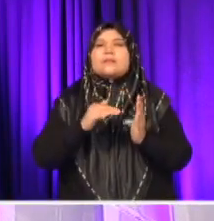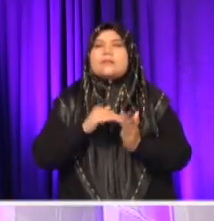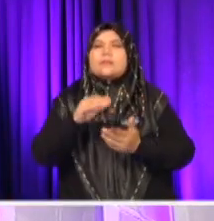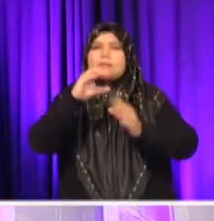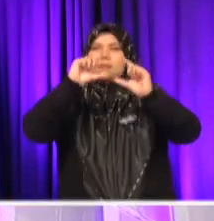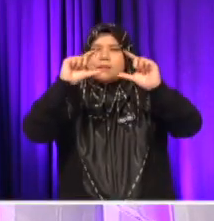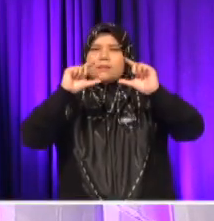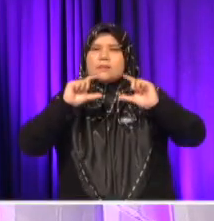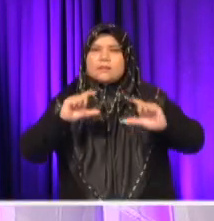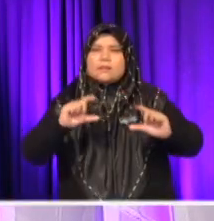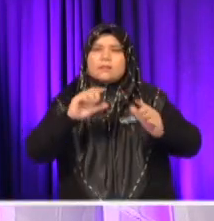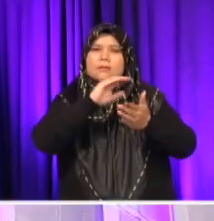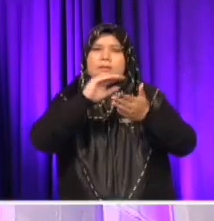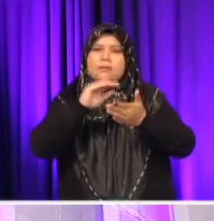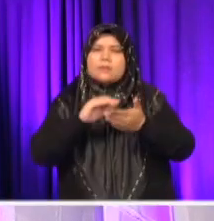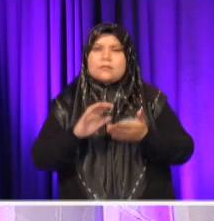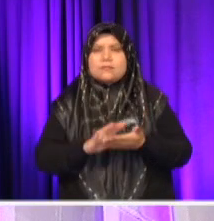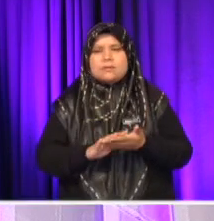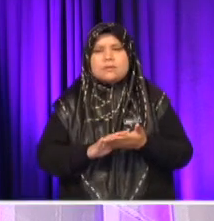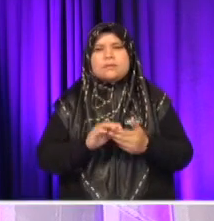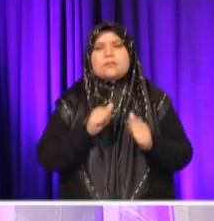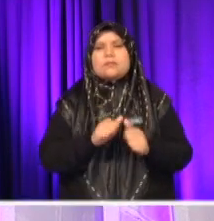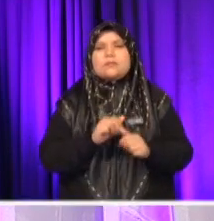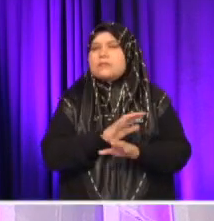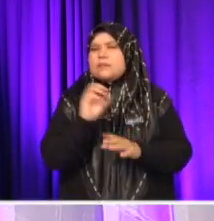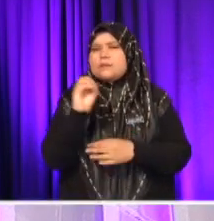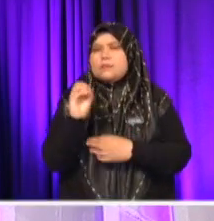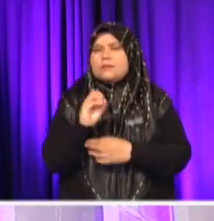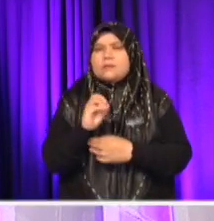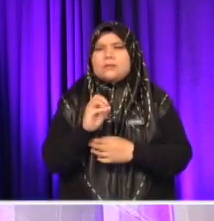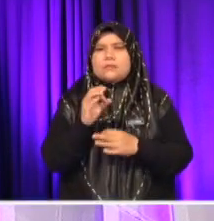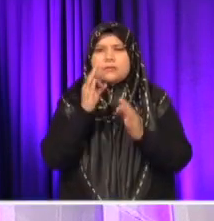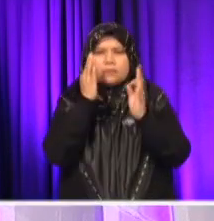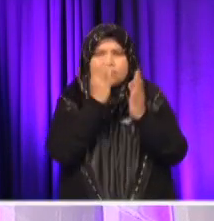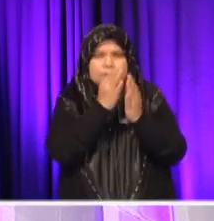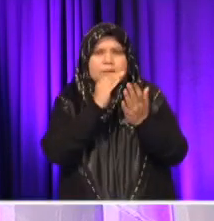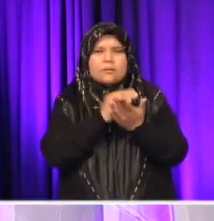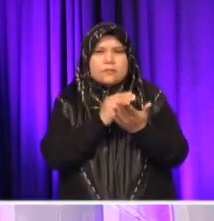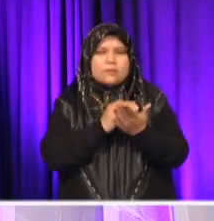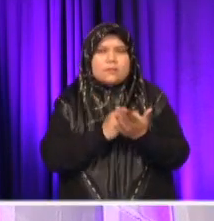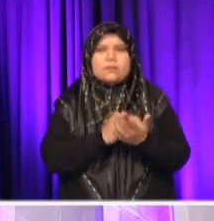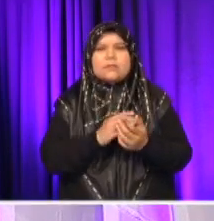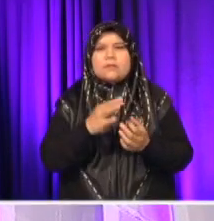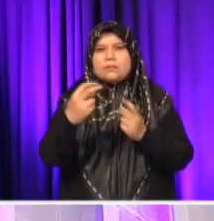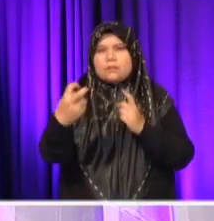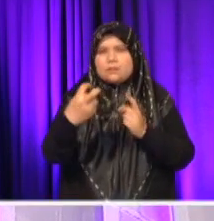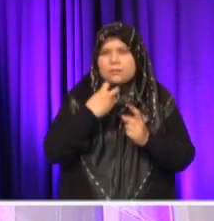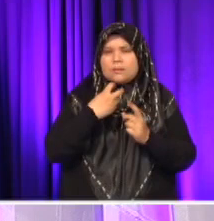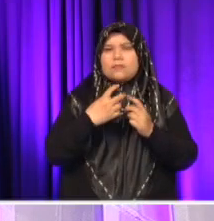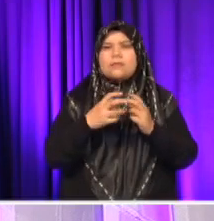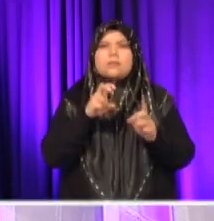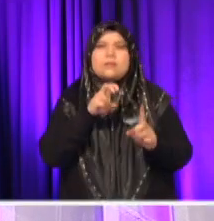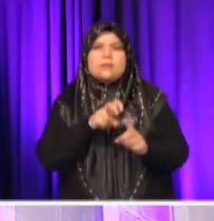specific format to follow? It doesn't have a specific format, but naturally when you are replying to an email or a